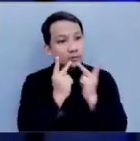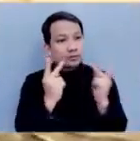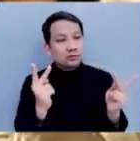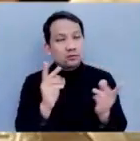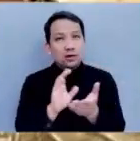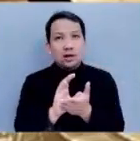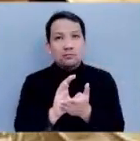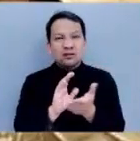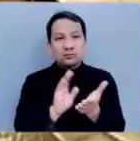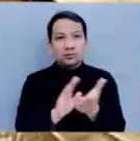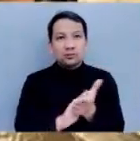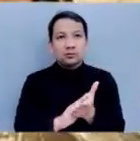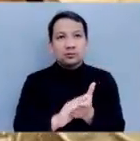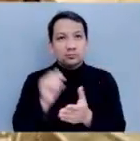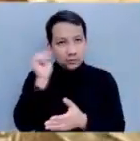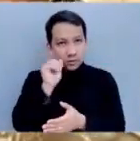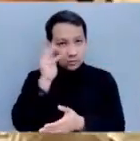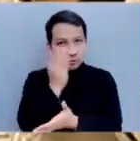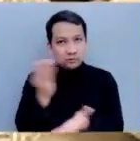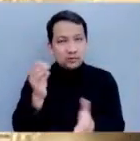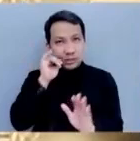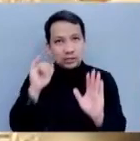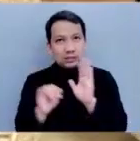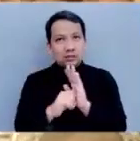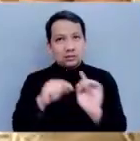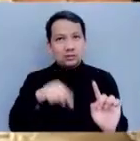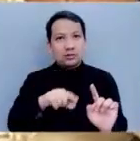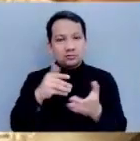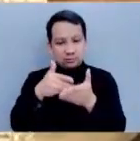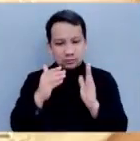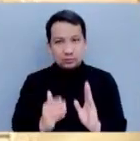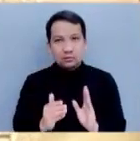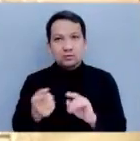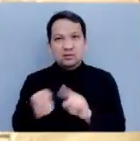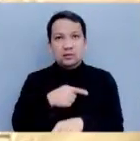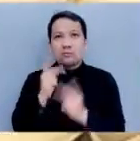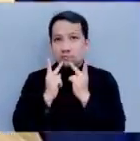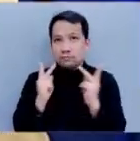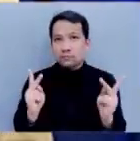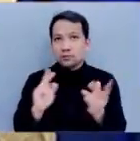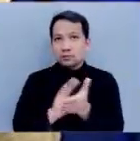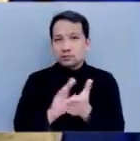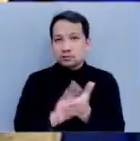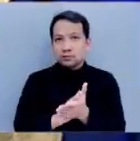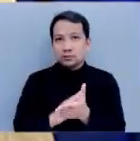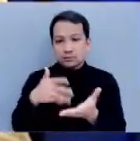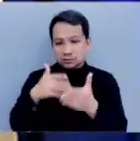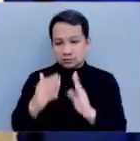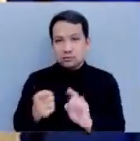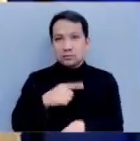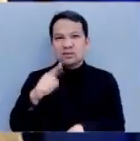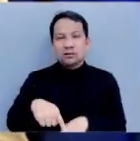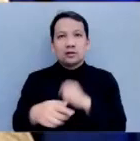universities to be very conscious in identifying students from public schools, students from